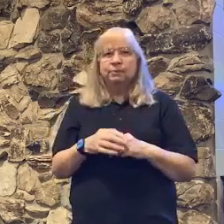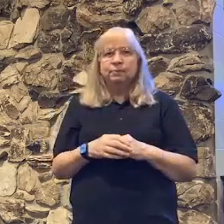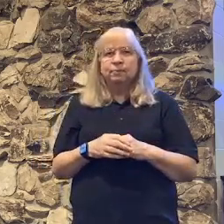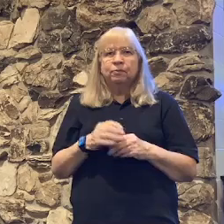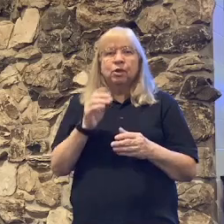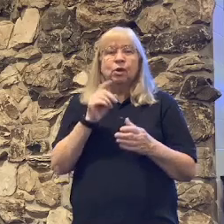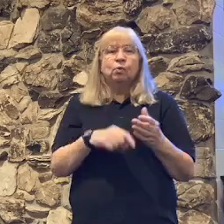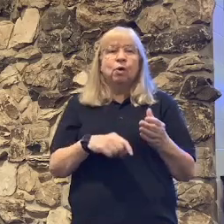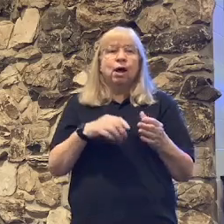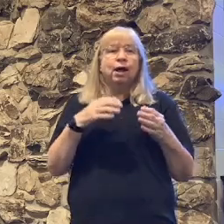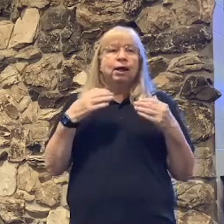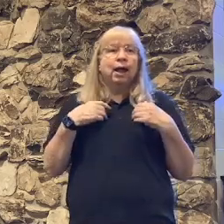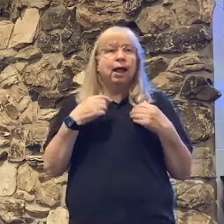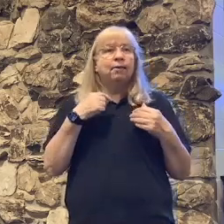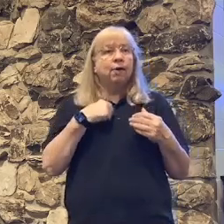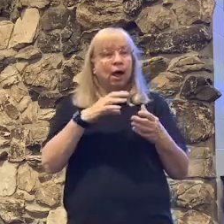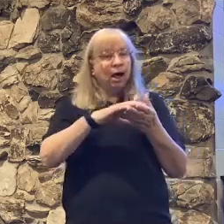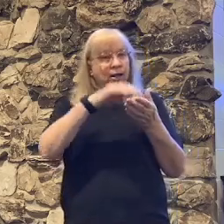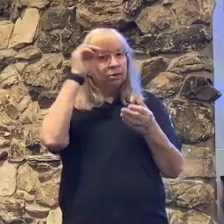What have I learned from Jesus?